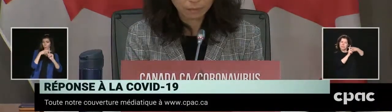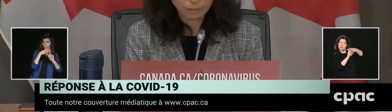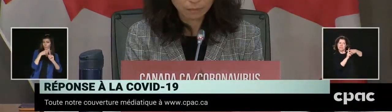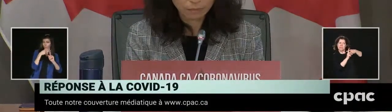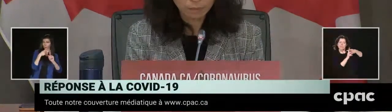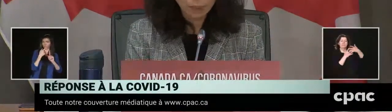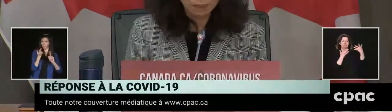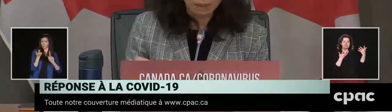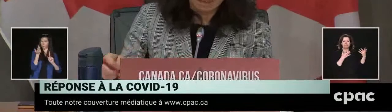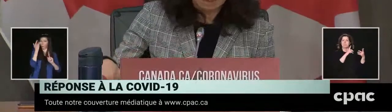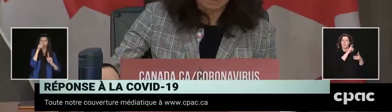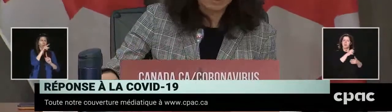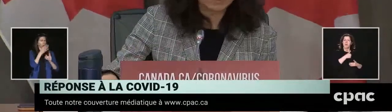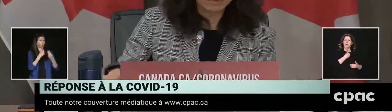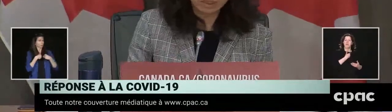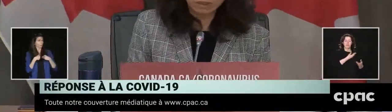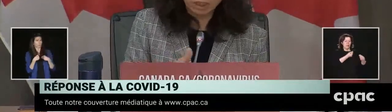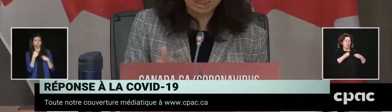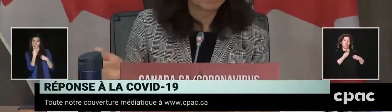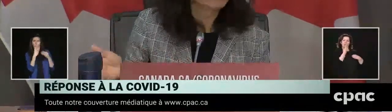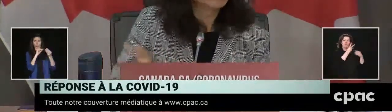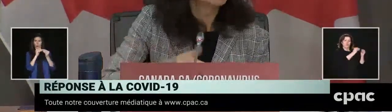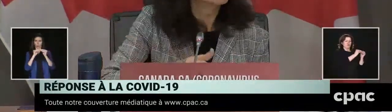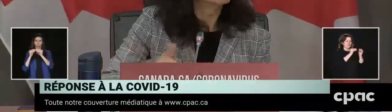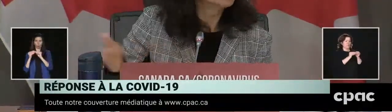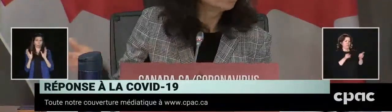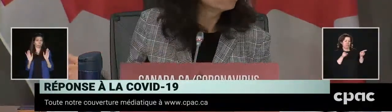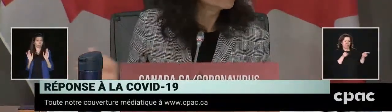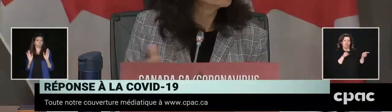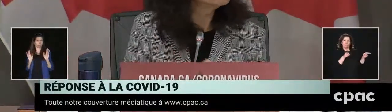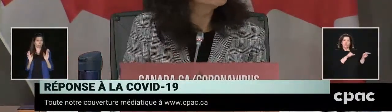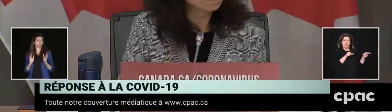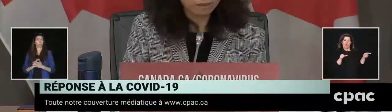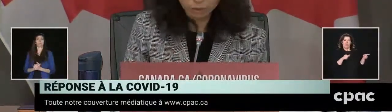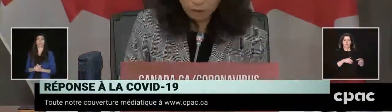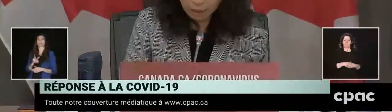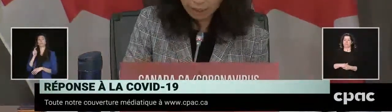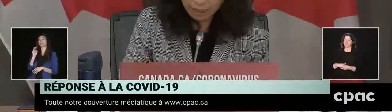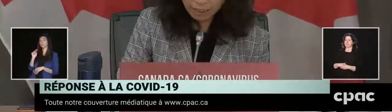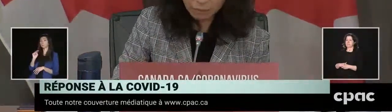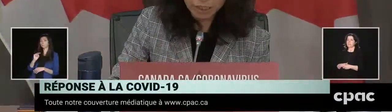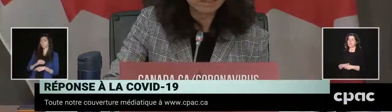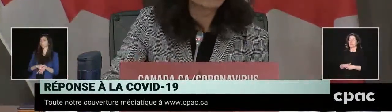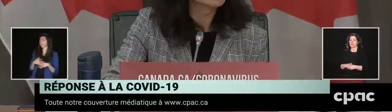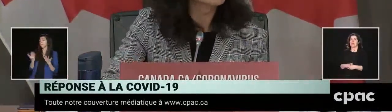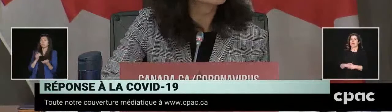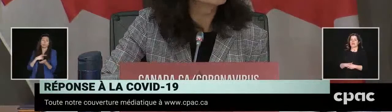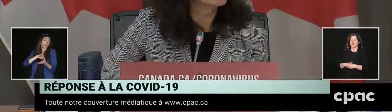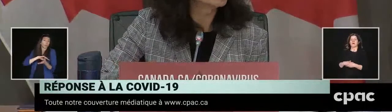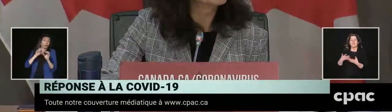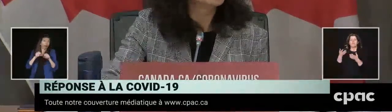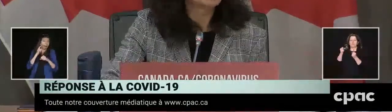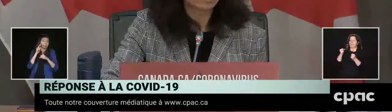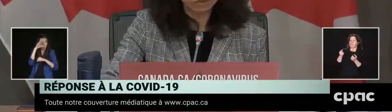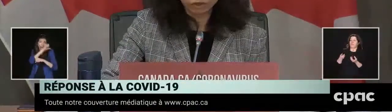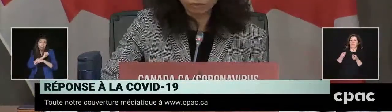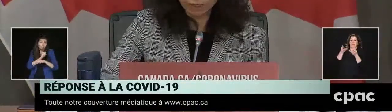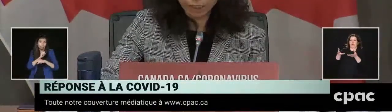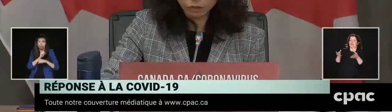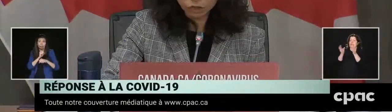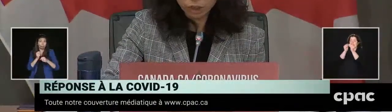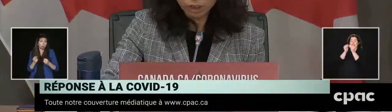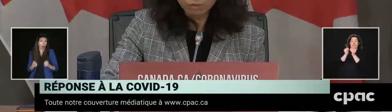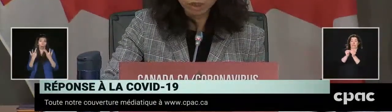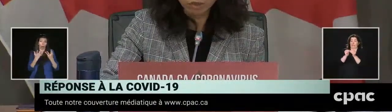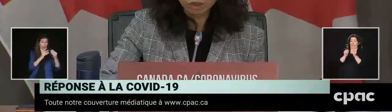figures? Well, I think we can certainly provide a whole range of figures. These were selected in the middle of that strong epidemic